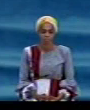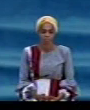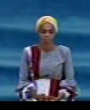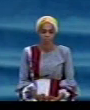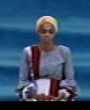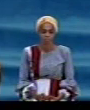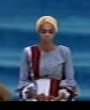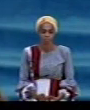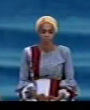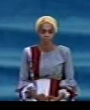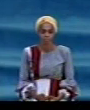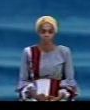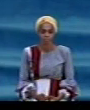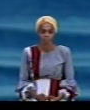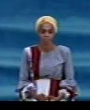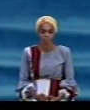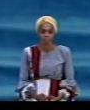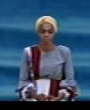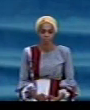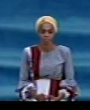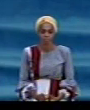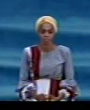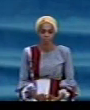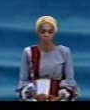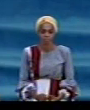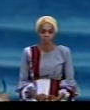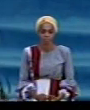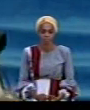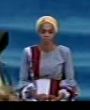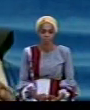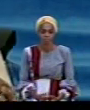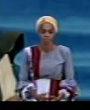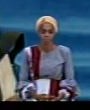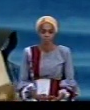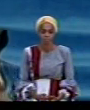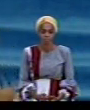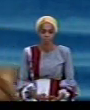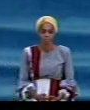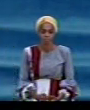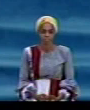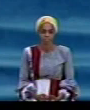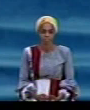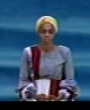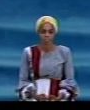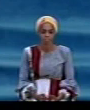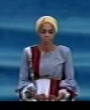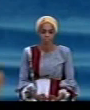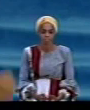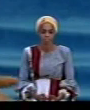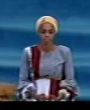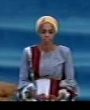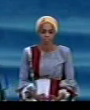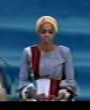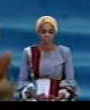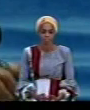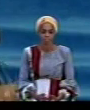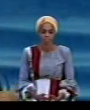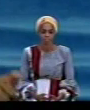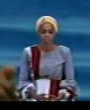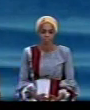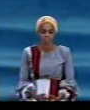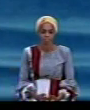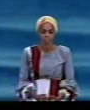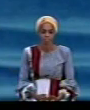imo lara pe aya n dun mi o n pe mi so igba miran lo igba mi ase ko sha ti en fun mi ni pe kini sugbon nigba